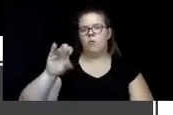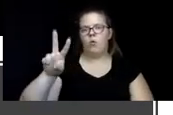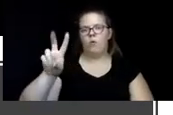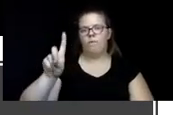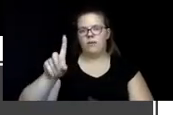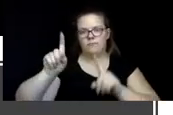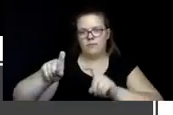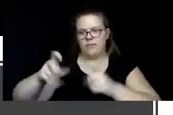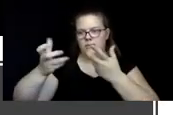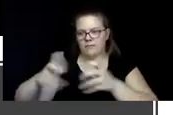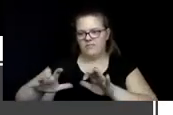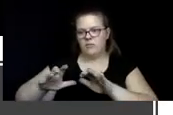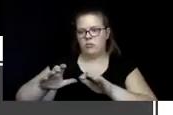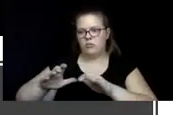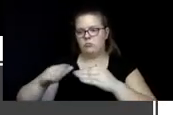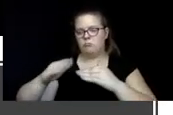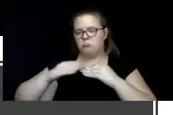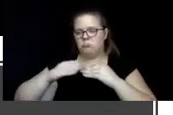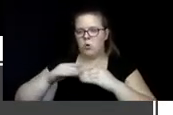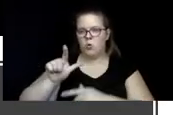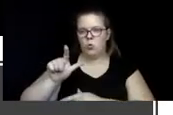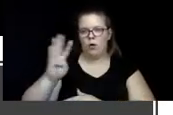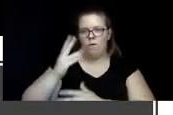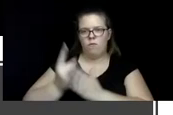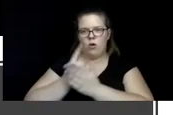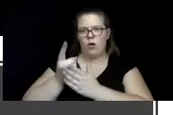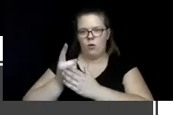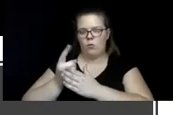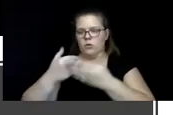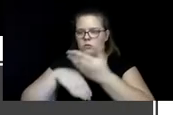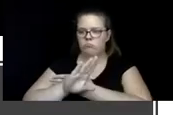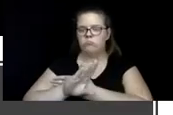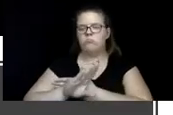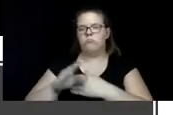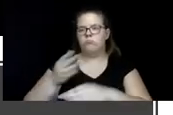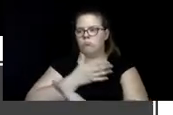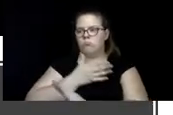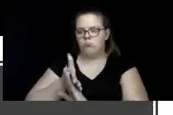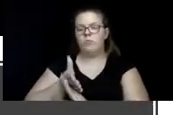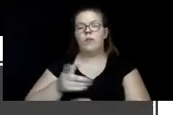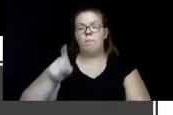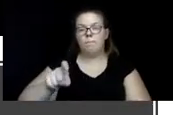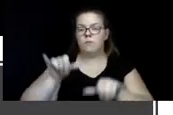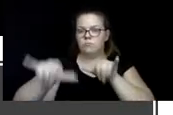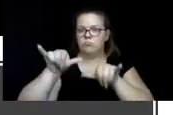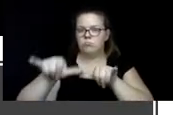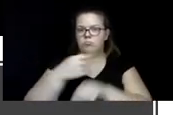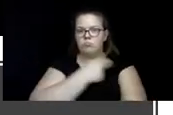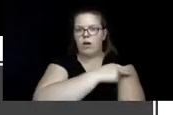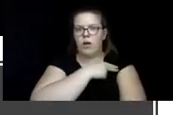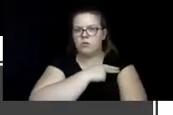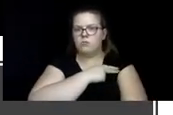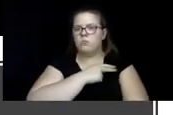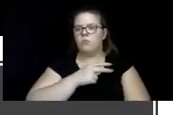24 hours of admission, and they have to be in the hospital for 14 days before they're admitted to the